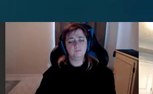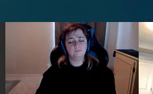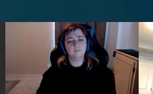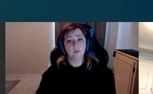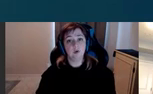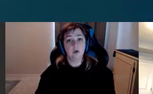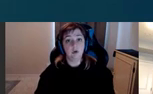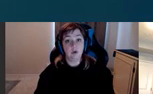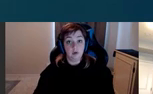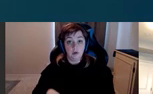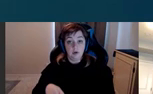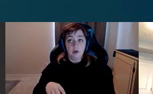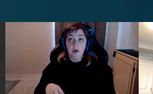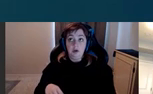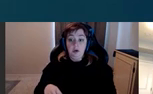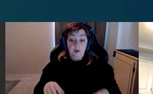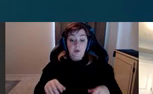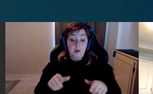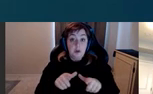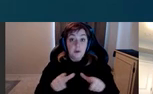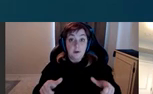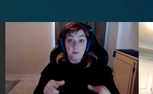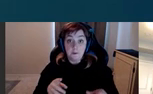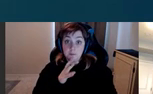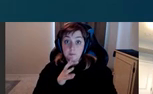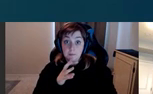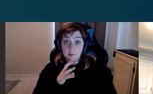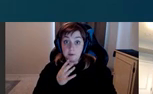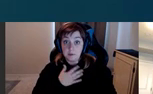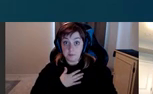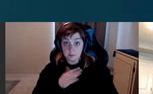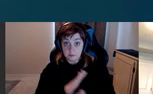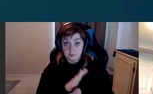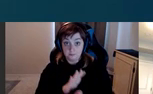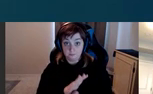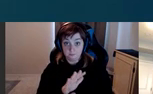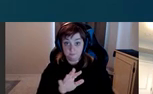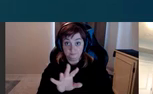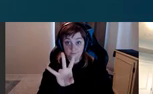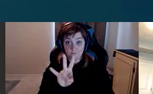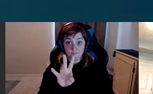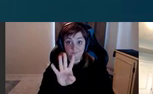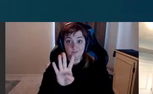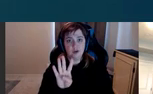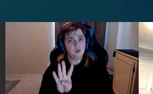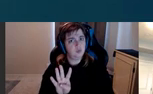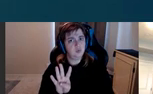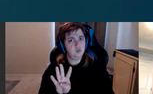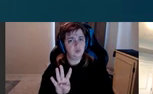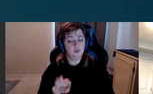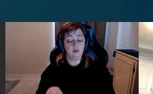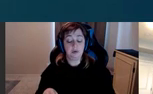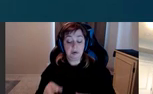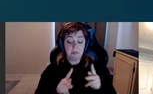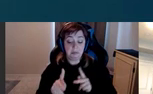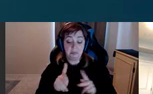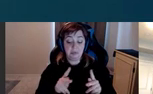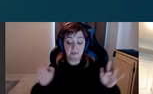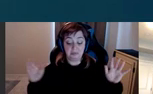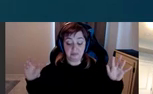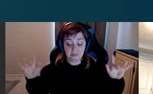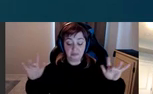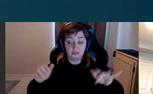there were 74 different languages spoken in that school, and people from 129 different countries, like